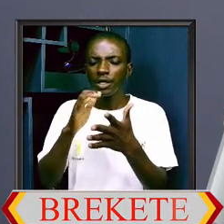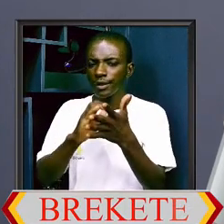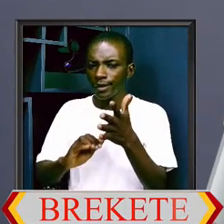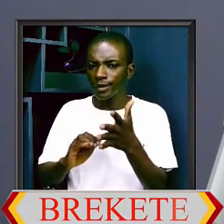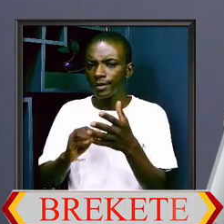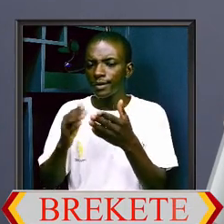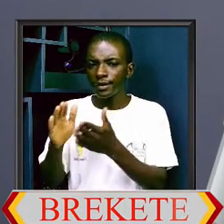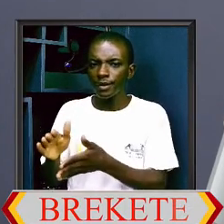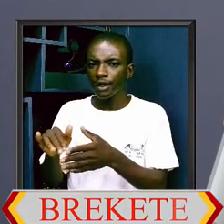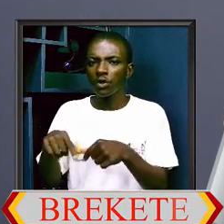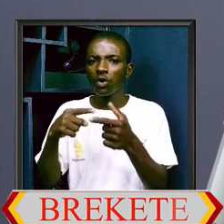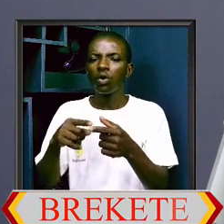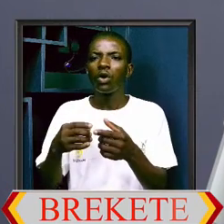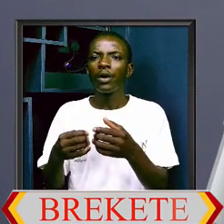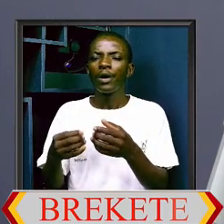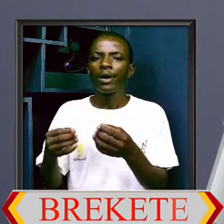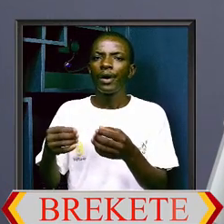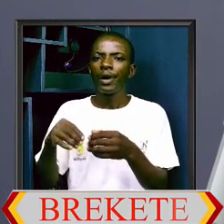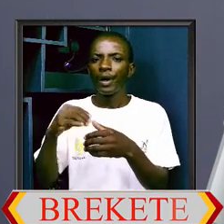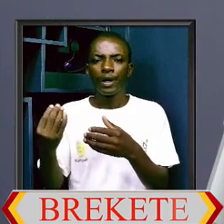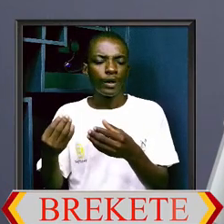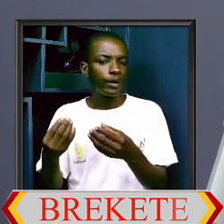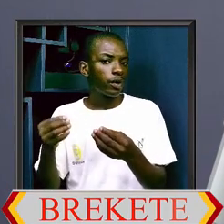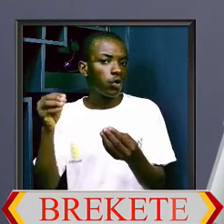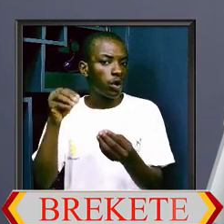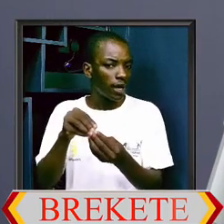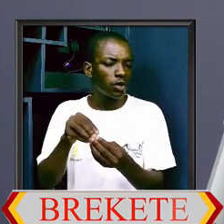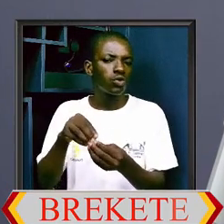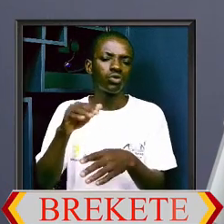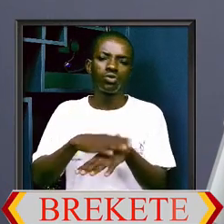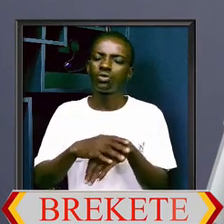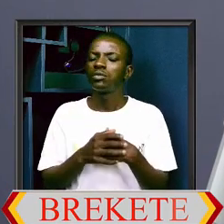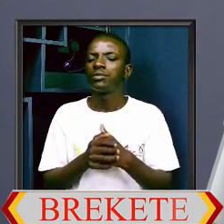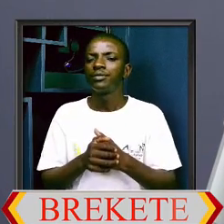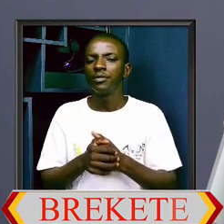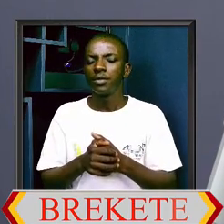remain and you go go another one go add on top are we